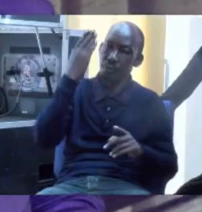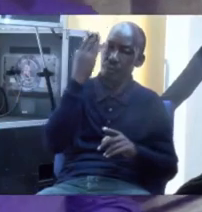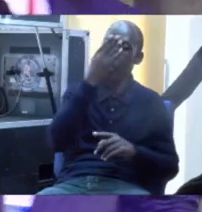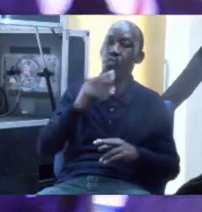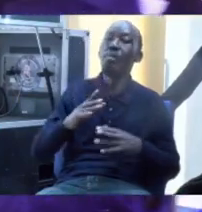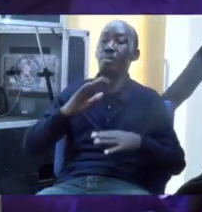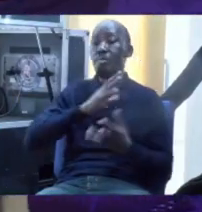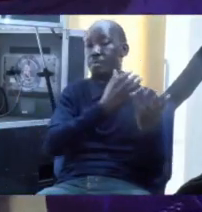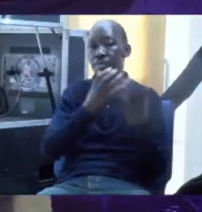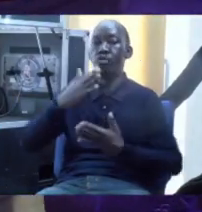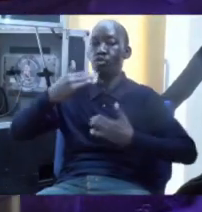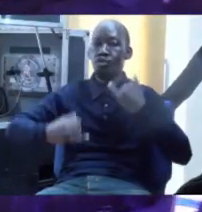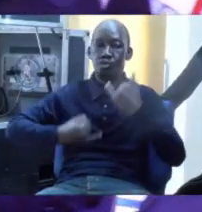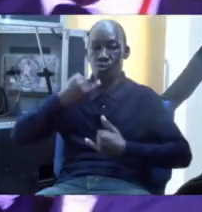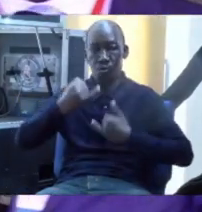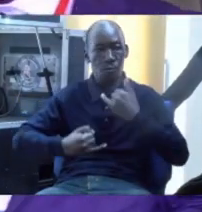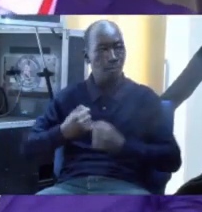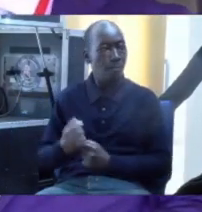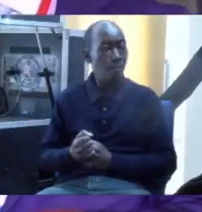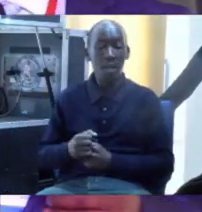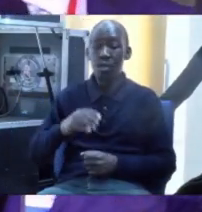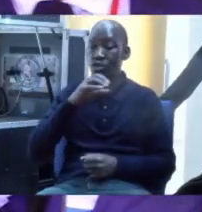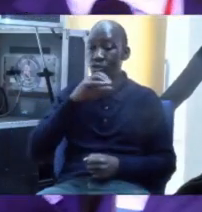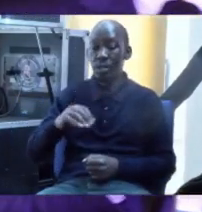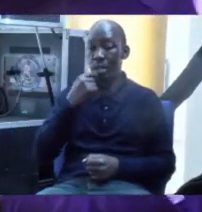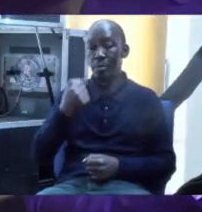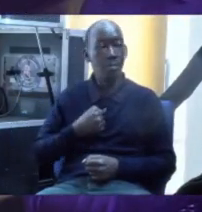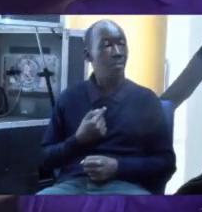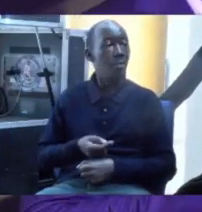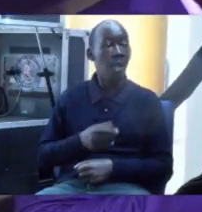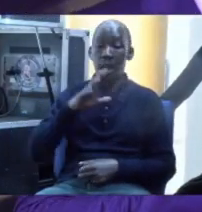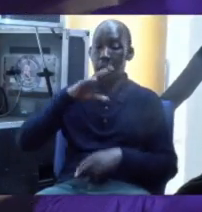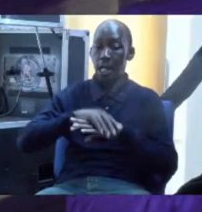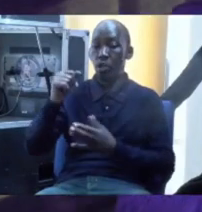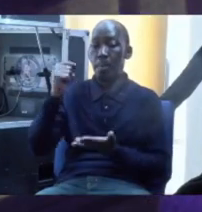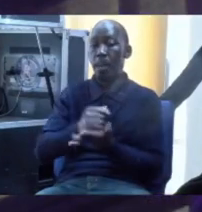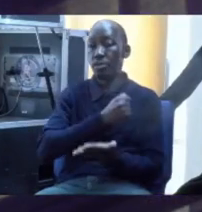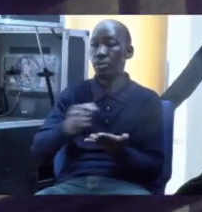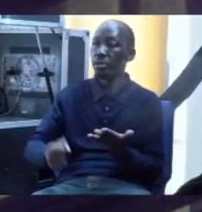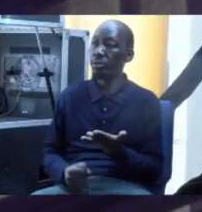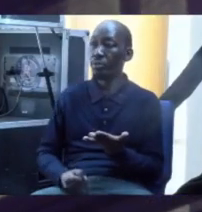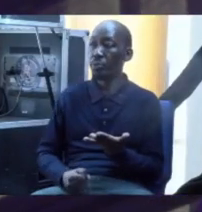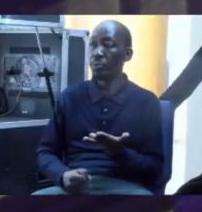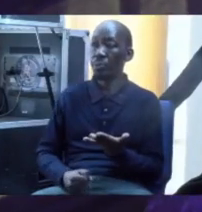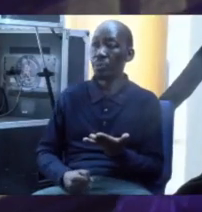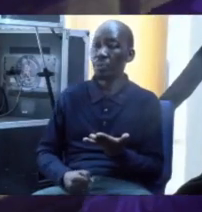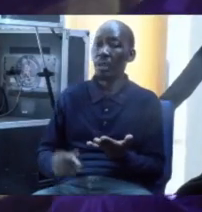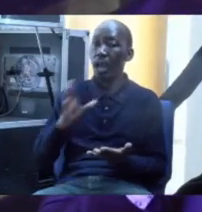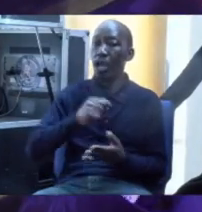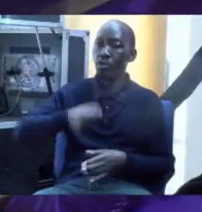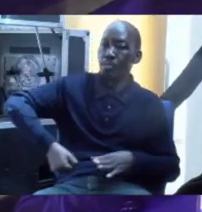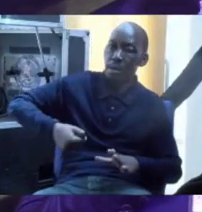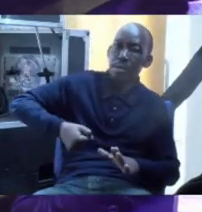inaleta raha. Aha, unajivinjari vilivyo. They told me, just get your passport. Wakaniambia chukua cheti cha usafiri. And your luggage.